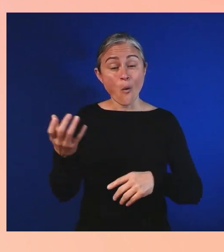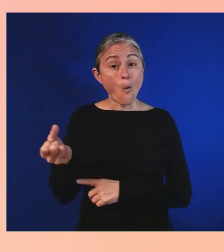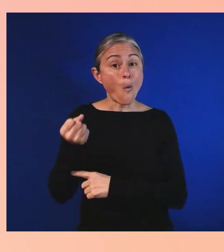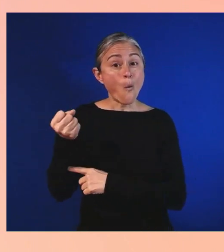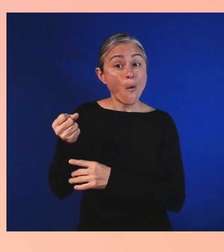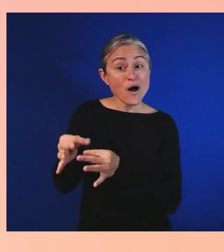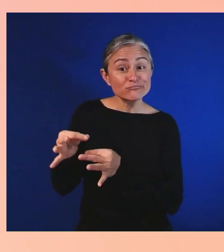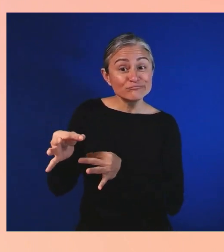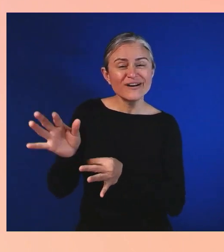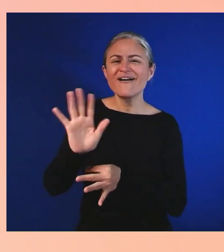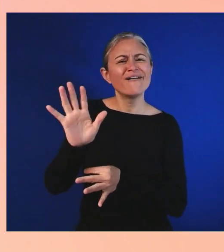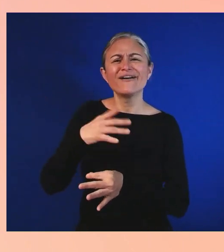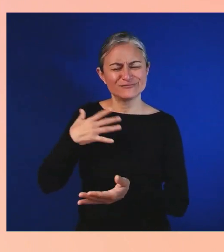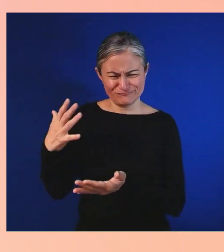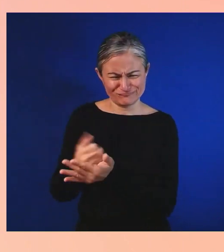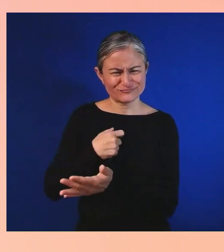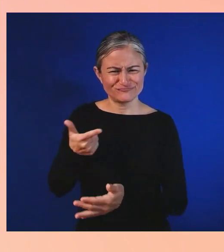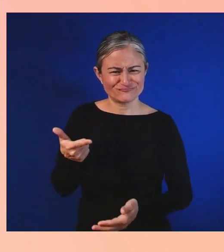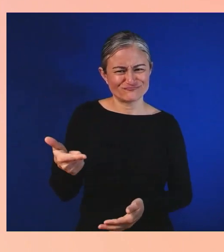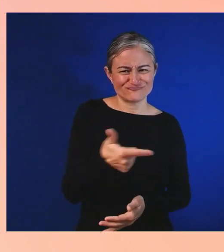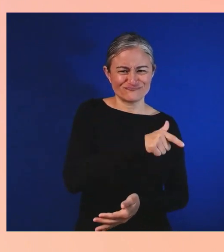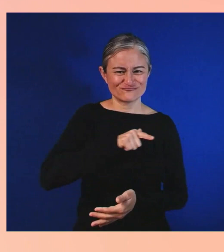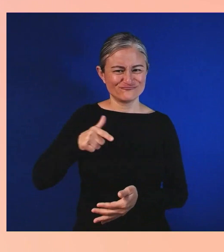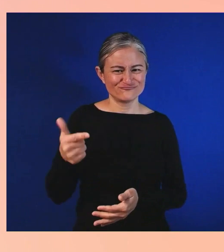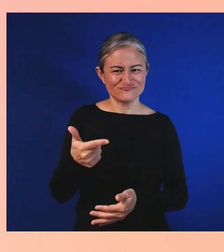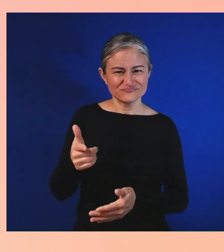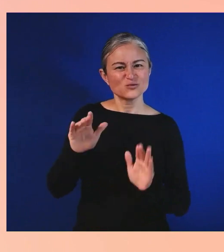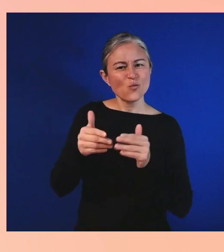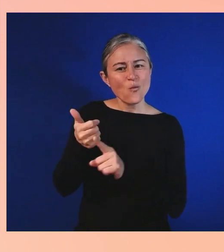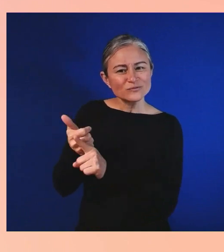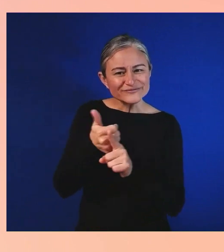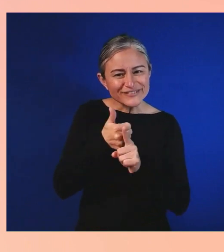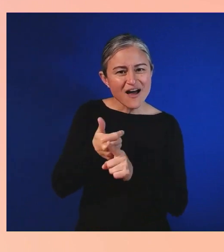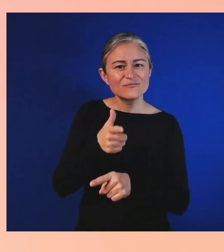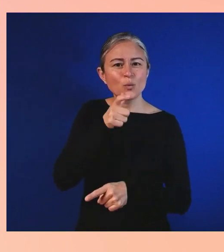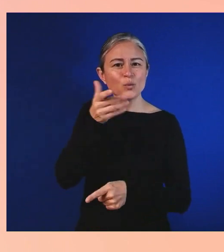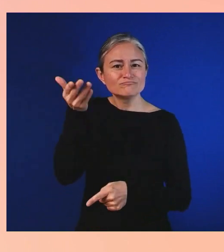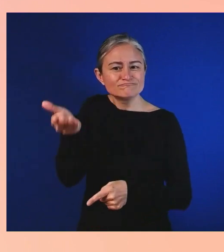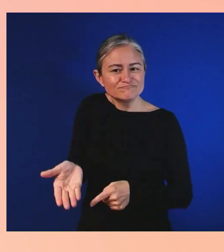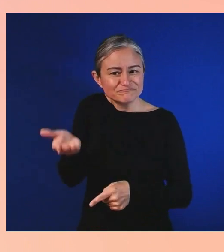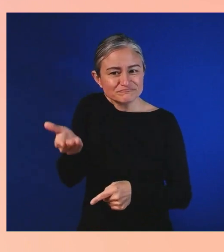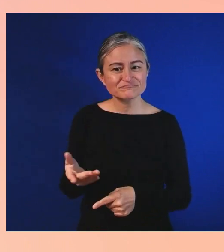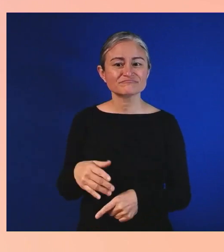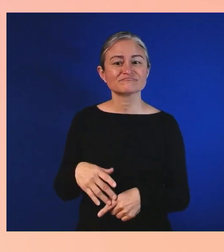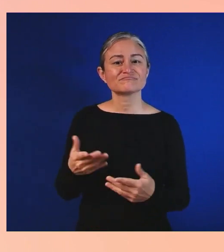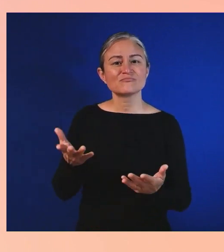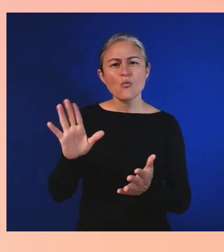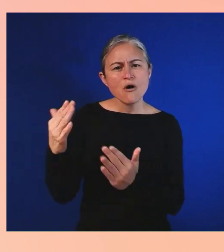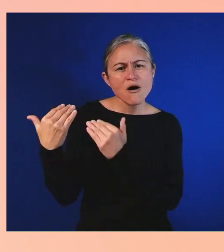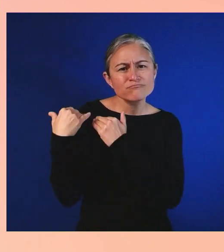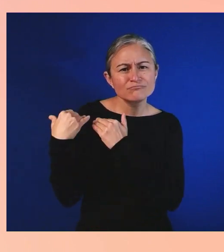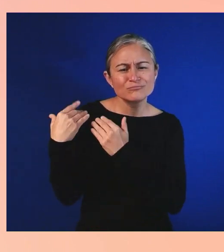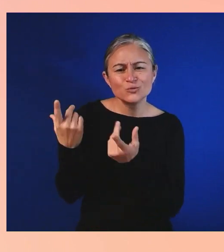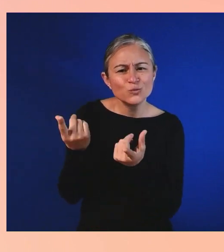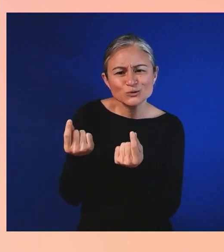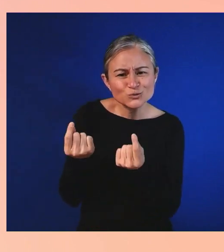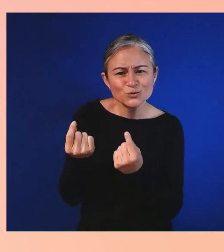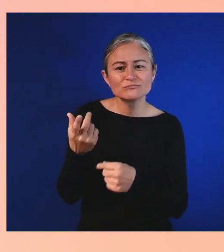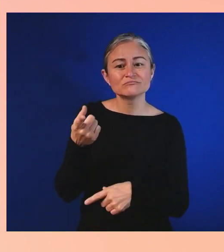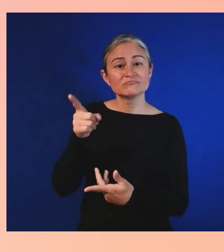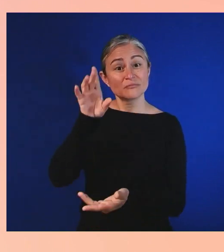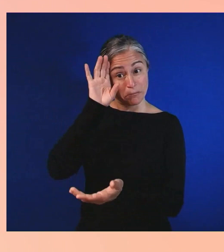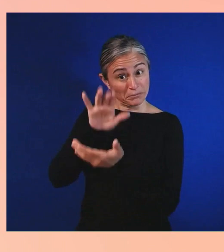themselves, share their current role, and what they believe the role that they believe companies should play in disability